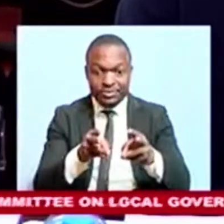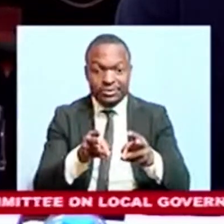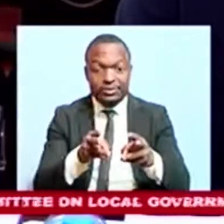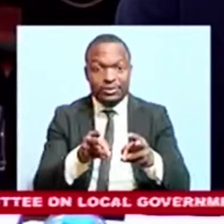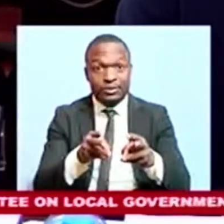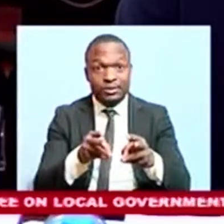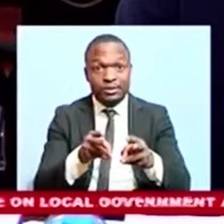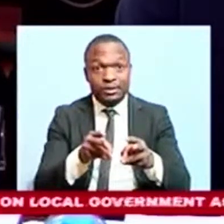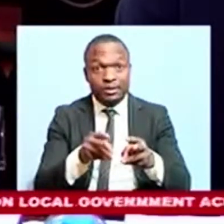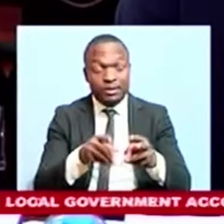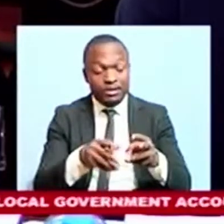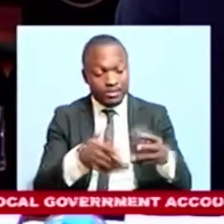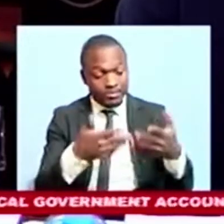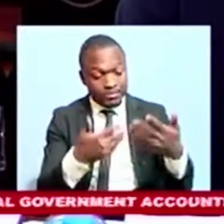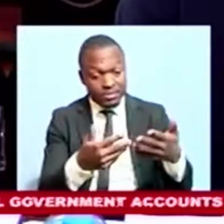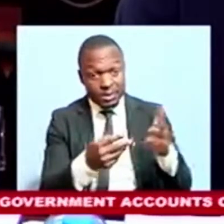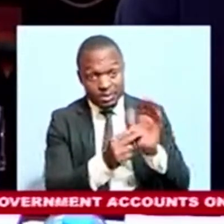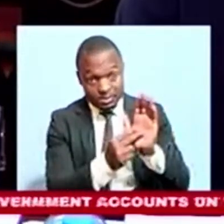are showing